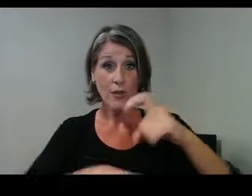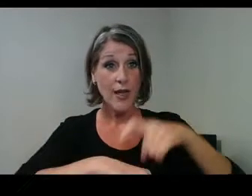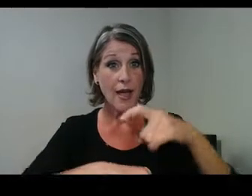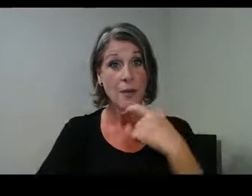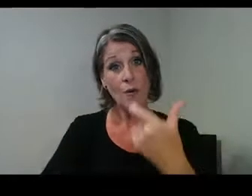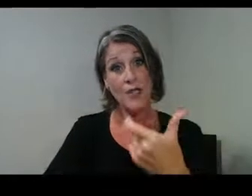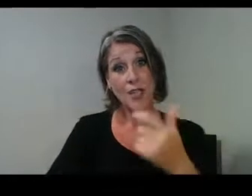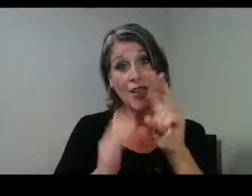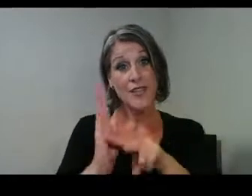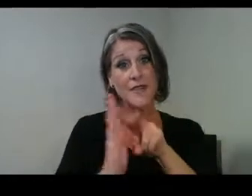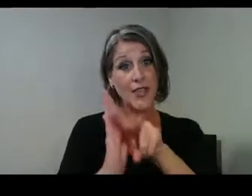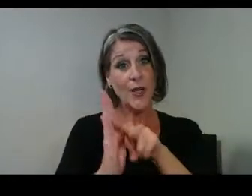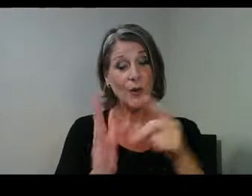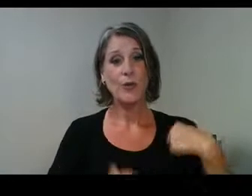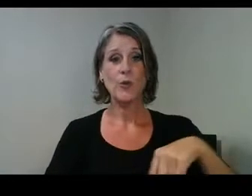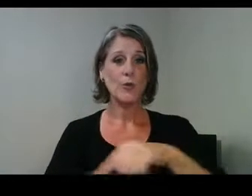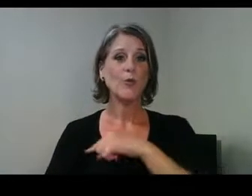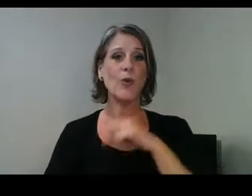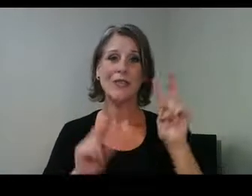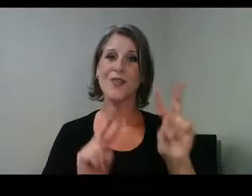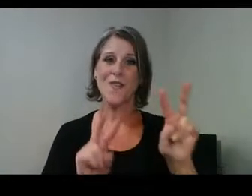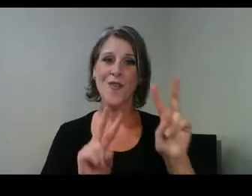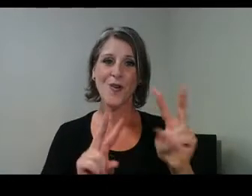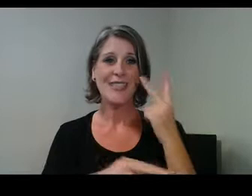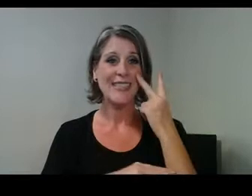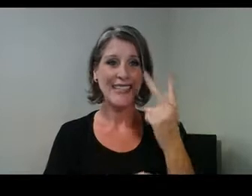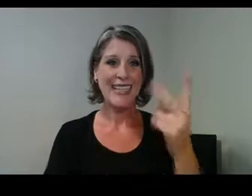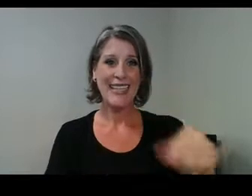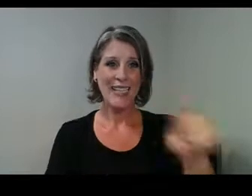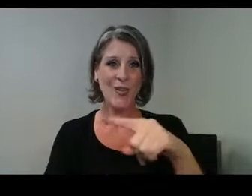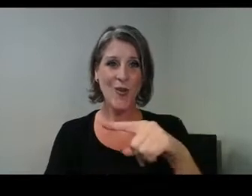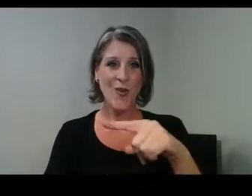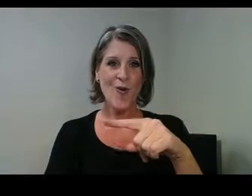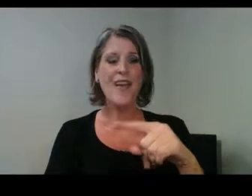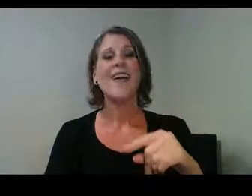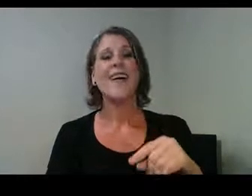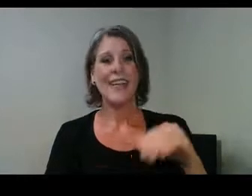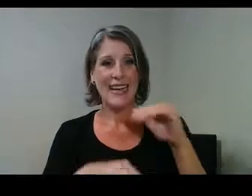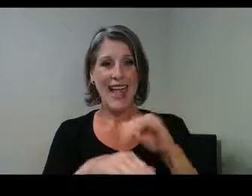we look forward to seeing you at our Q&A. Thank you.